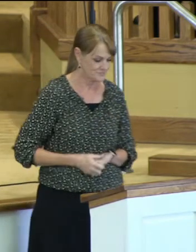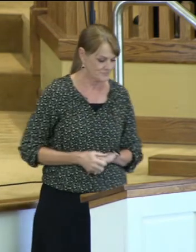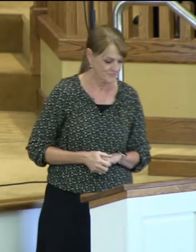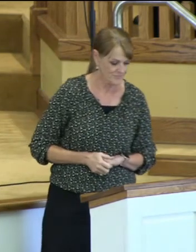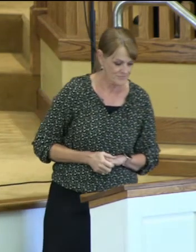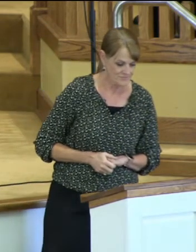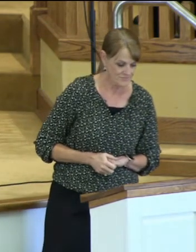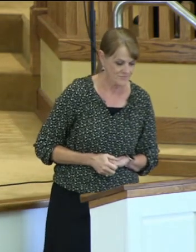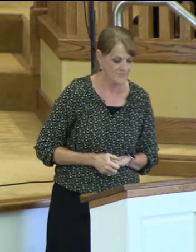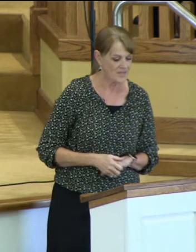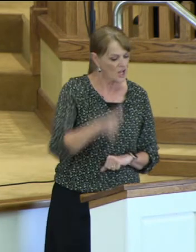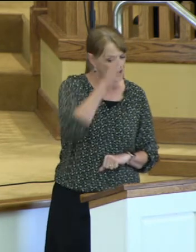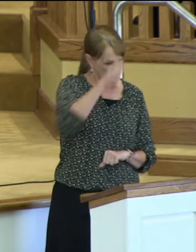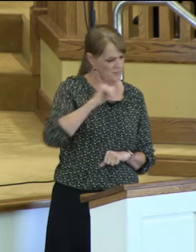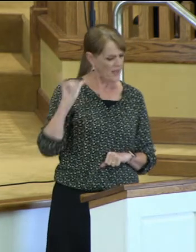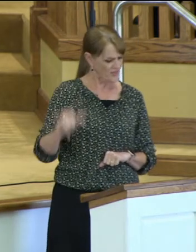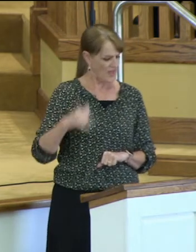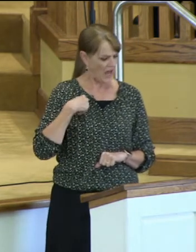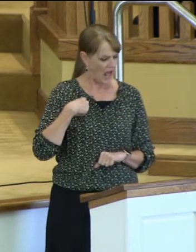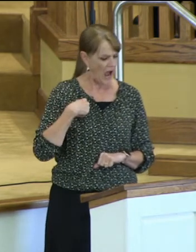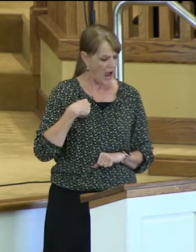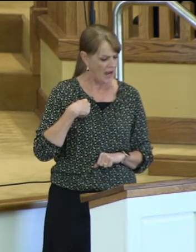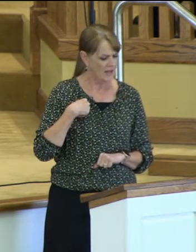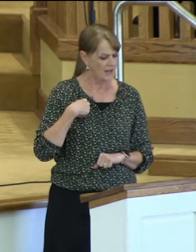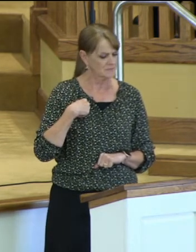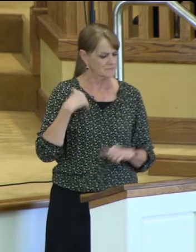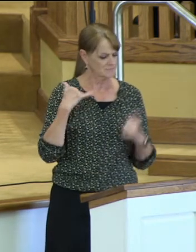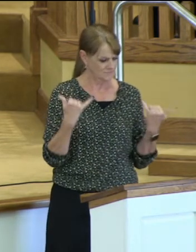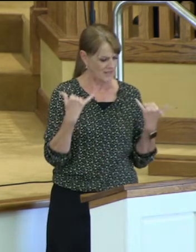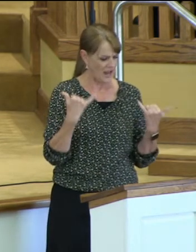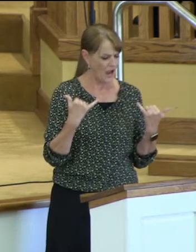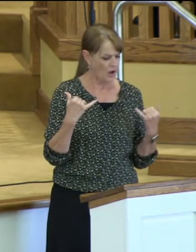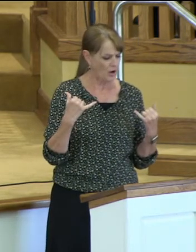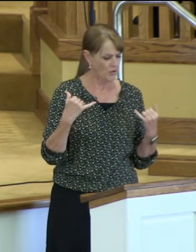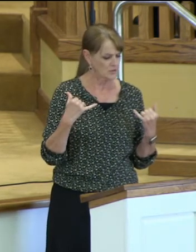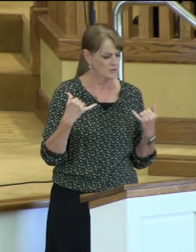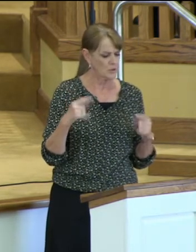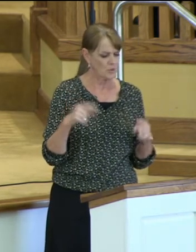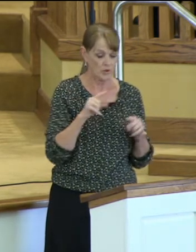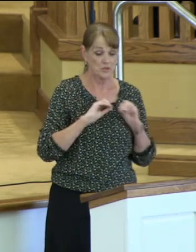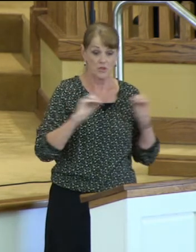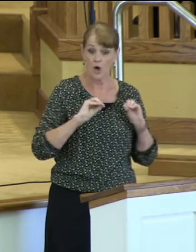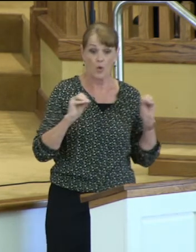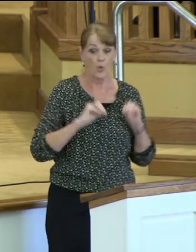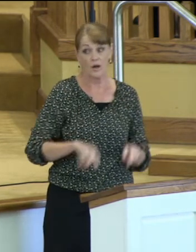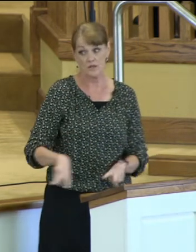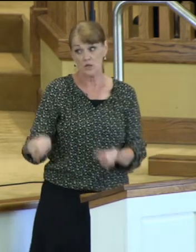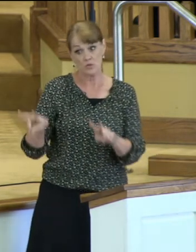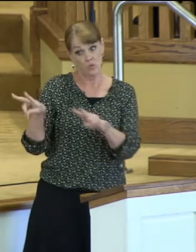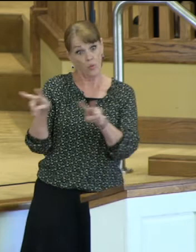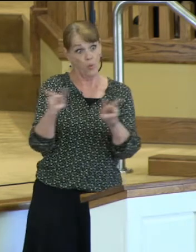would. The man that I am when no one is watching is the